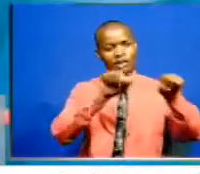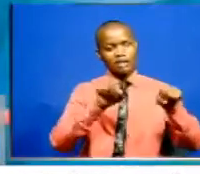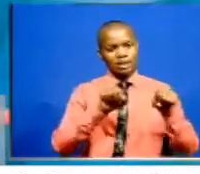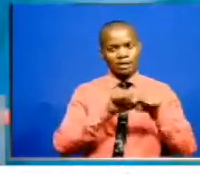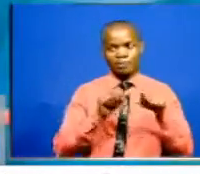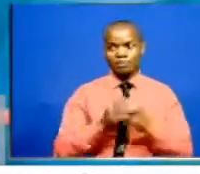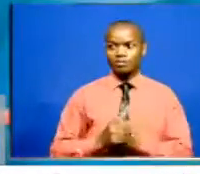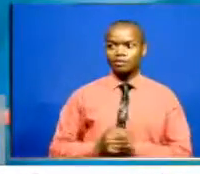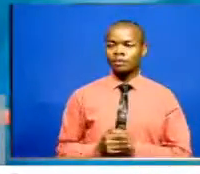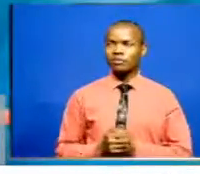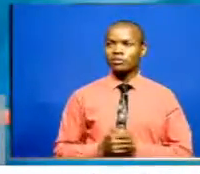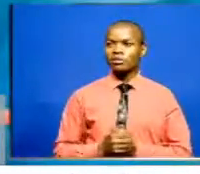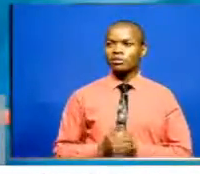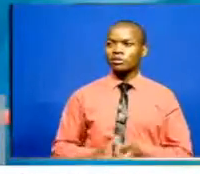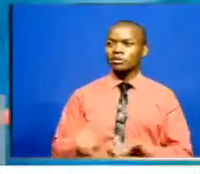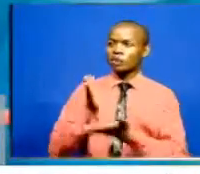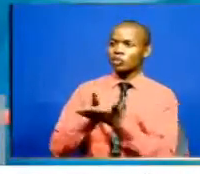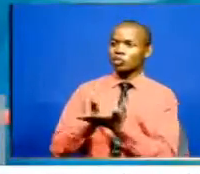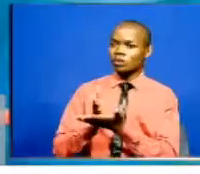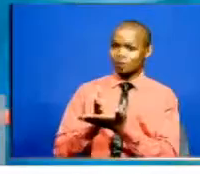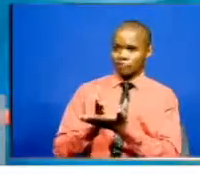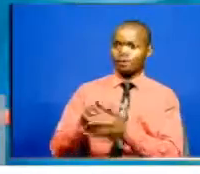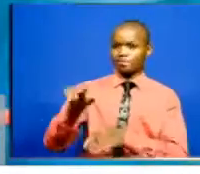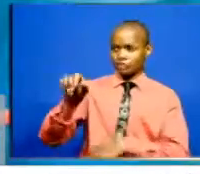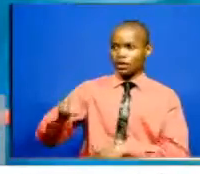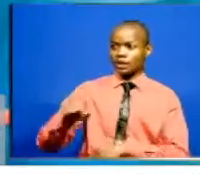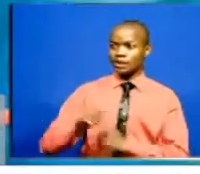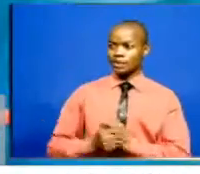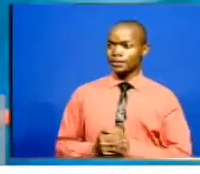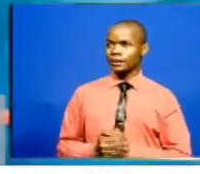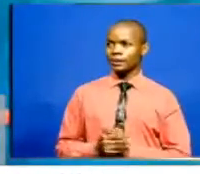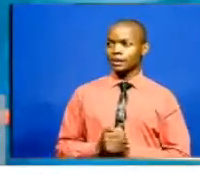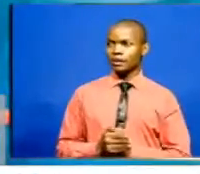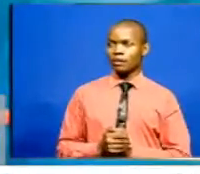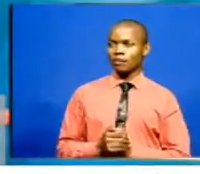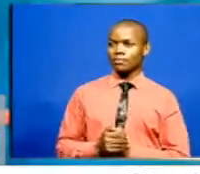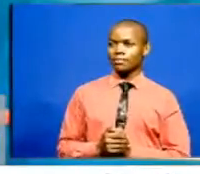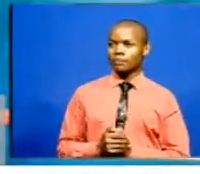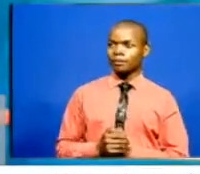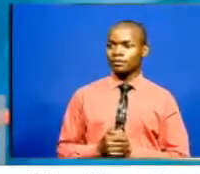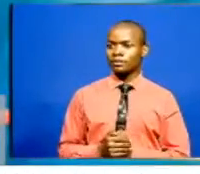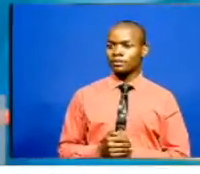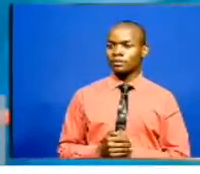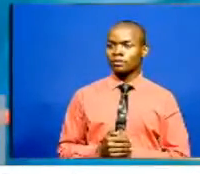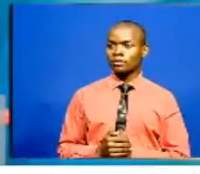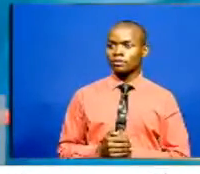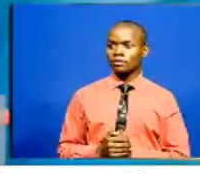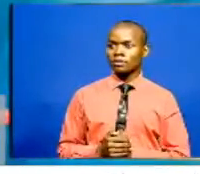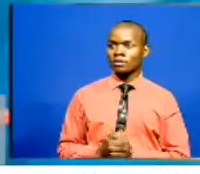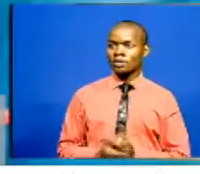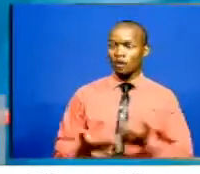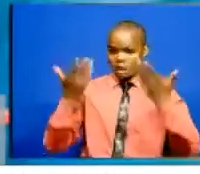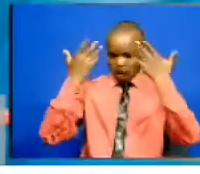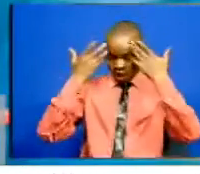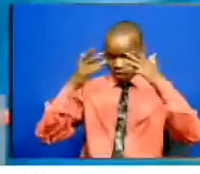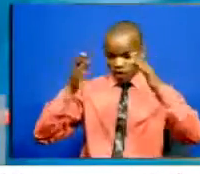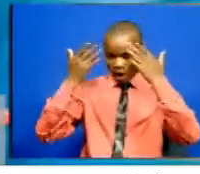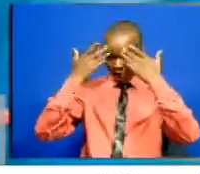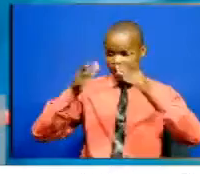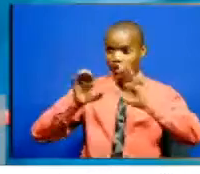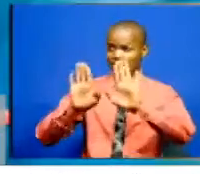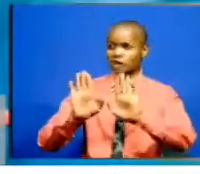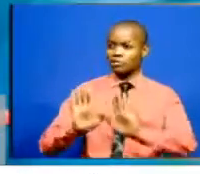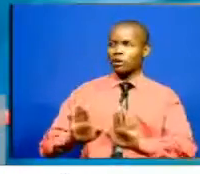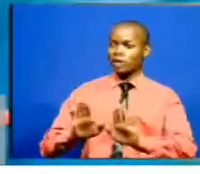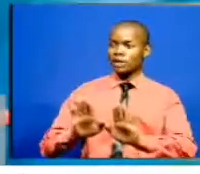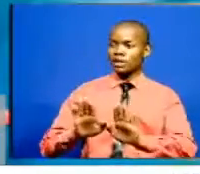Yes, unfortunately. But, this is awareness raising, it will be key. And